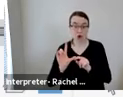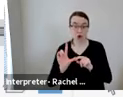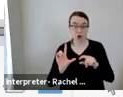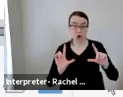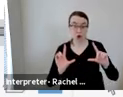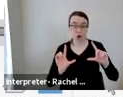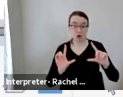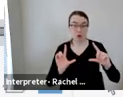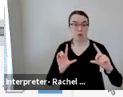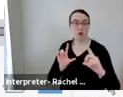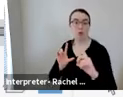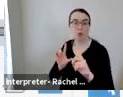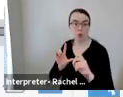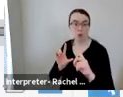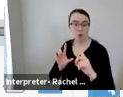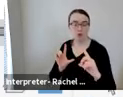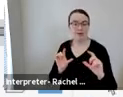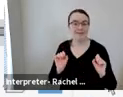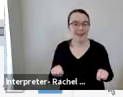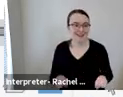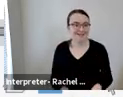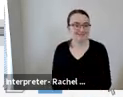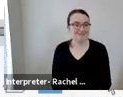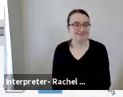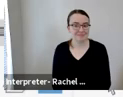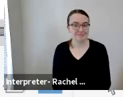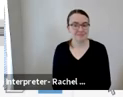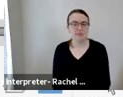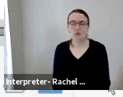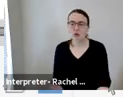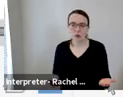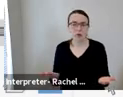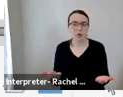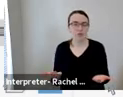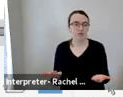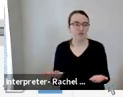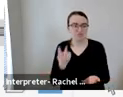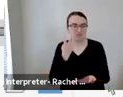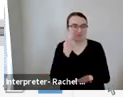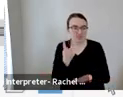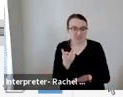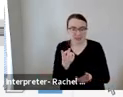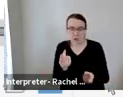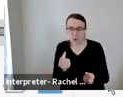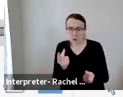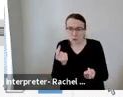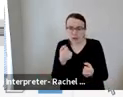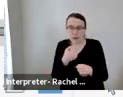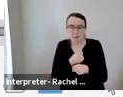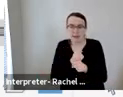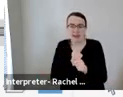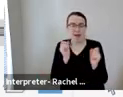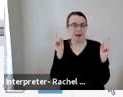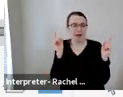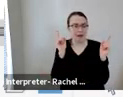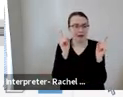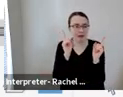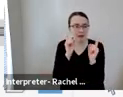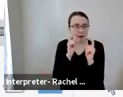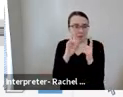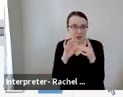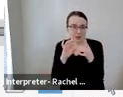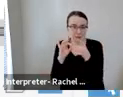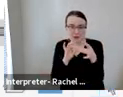gonna rotate it back in that regard. So in a quick instant, I've made a really complex relationship